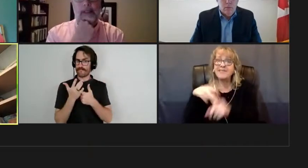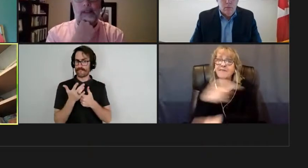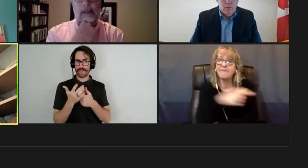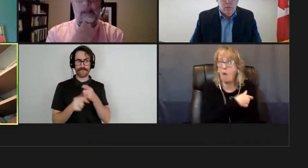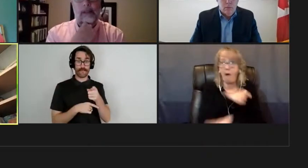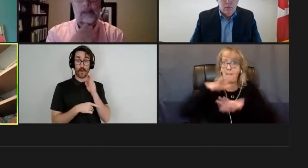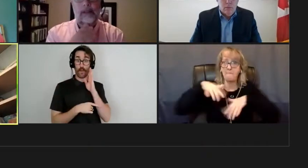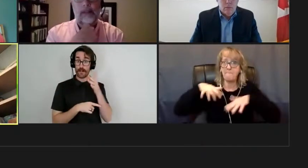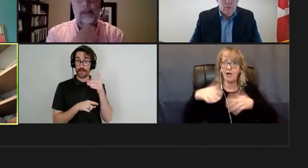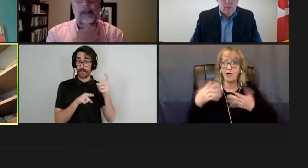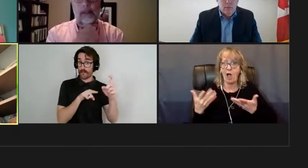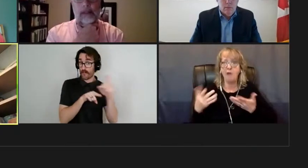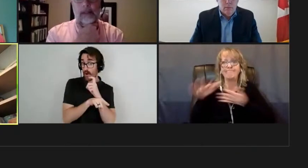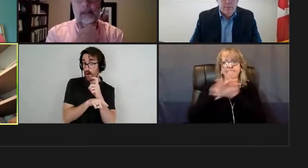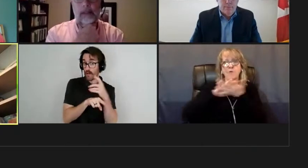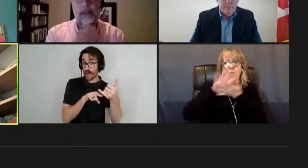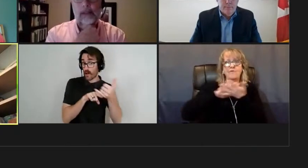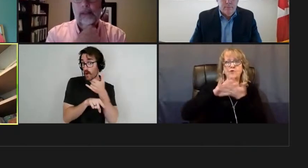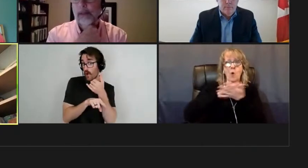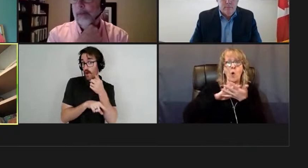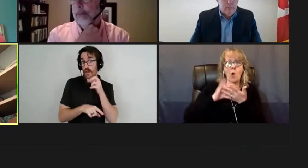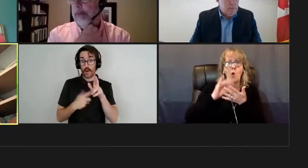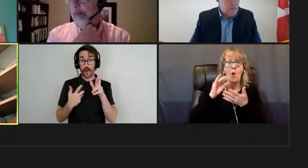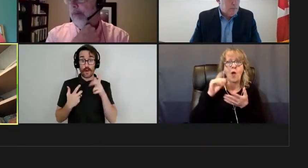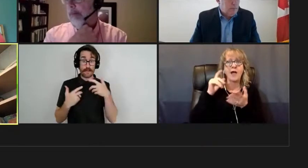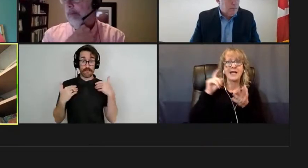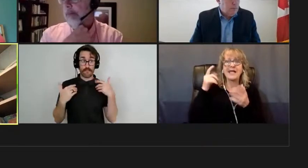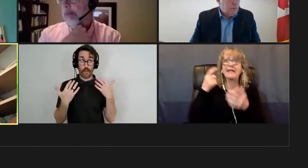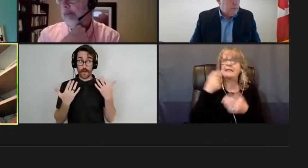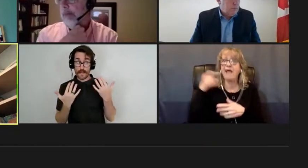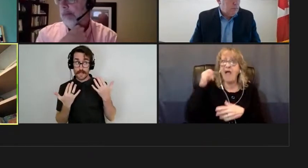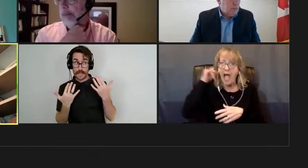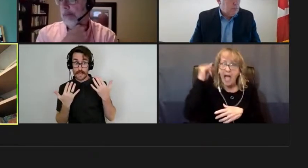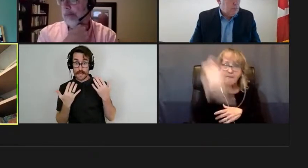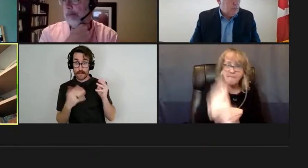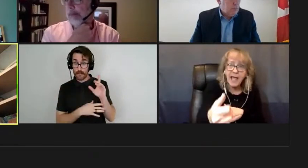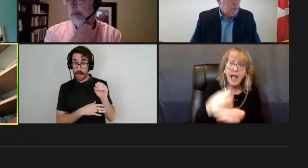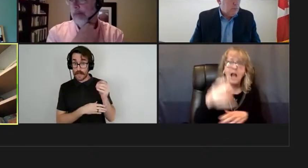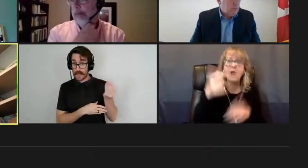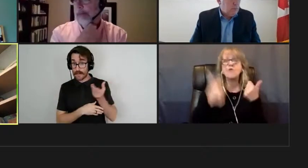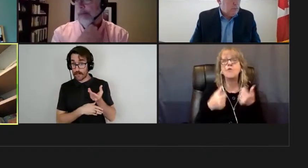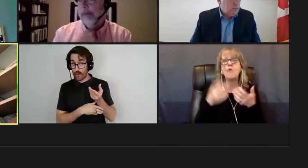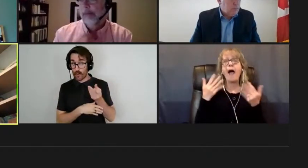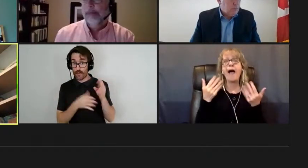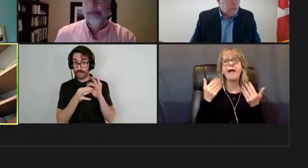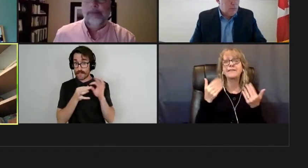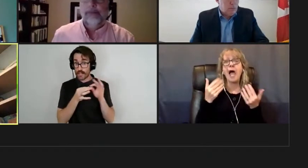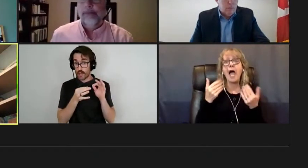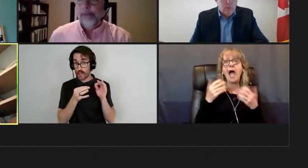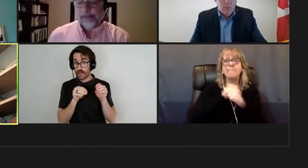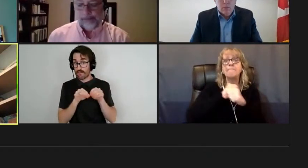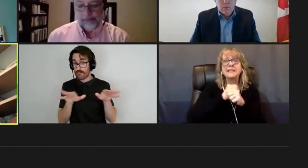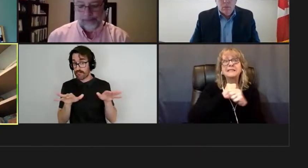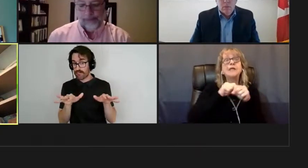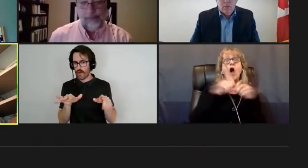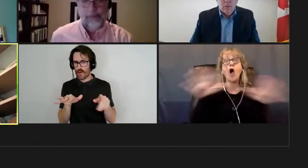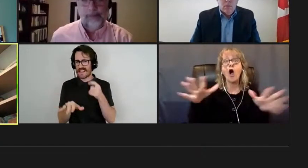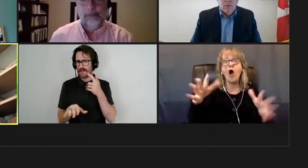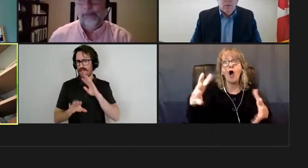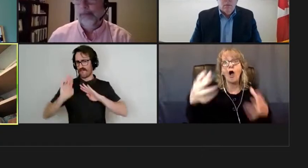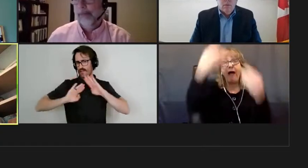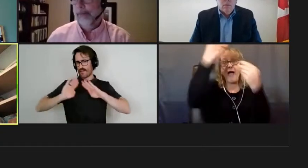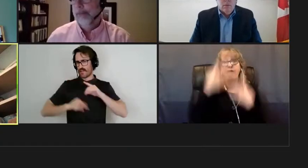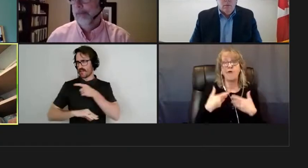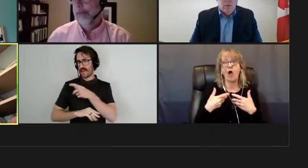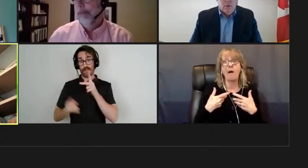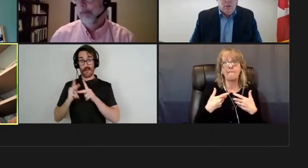to get phone calls or whether they were going to have to just, you know, wait for media to tell them. But a bit of frustration there, as we're talking about